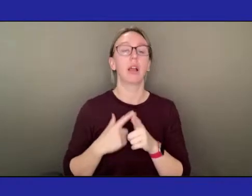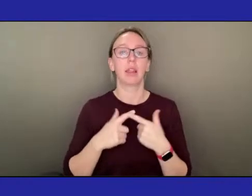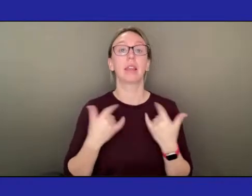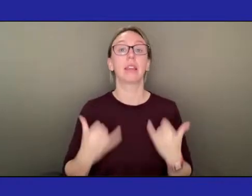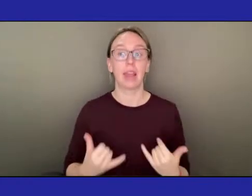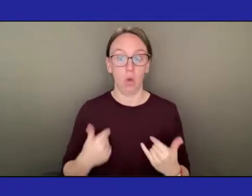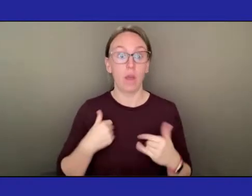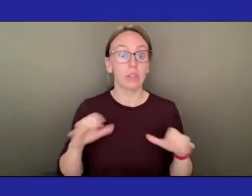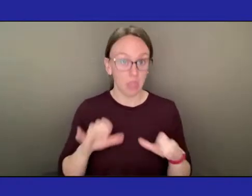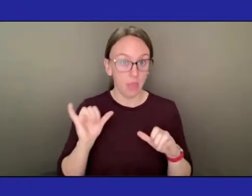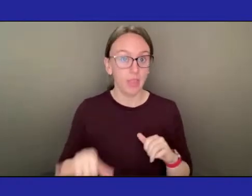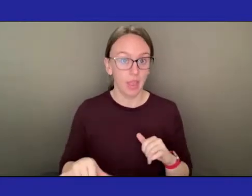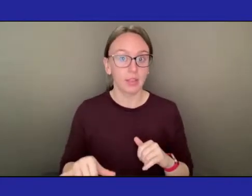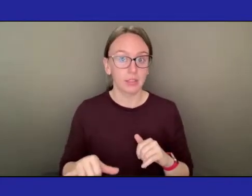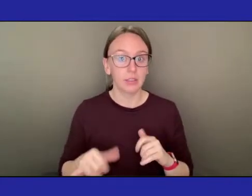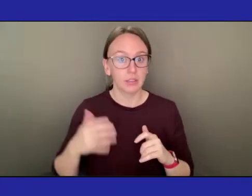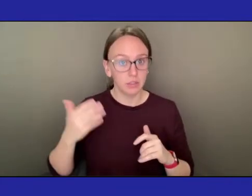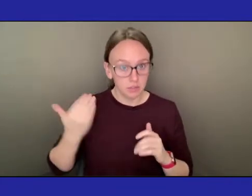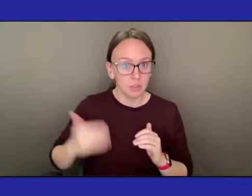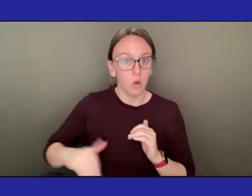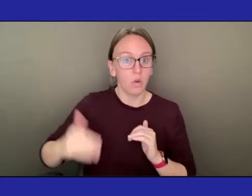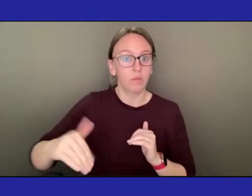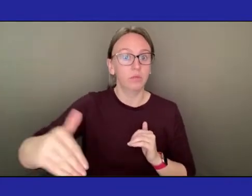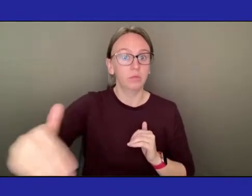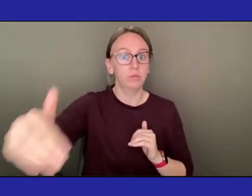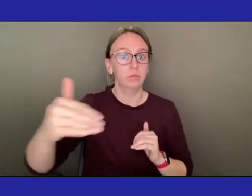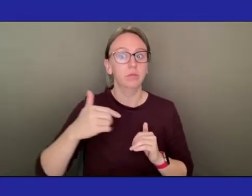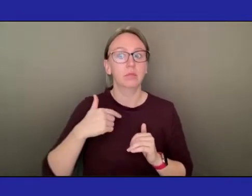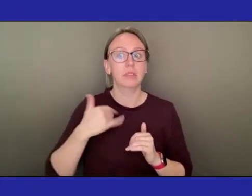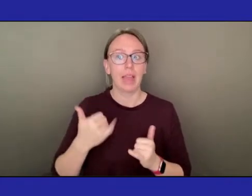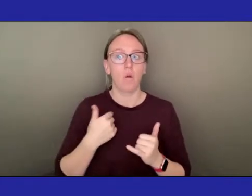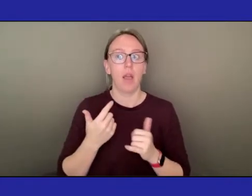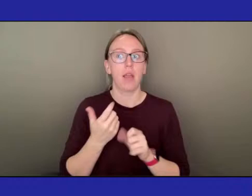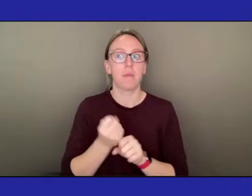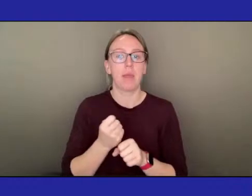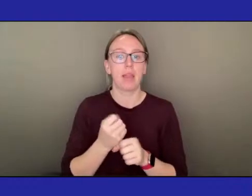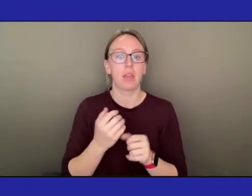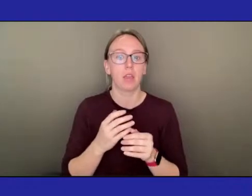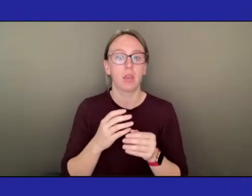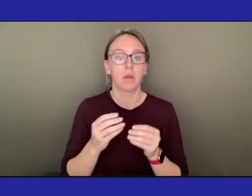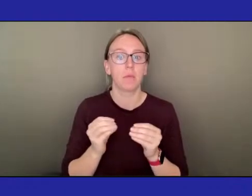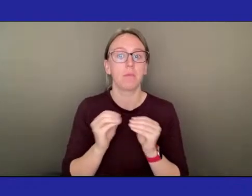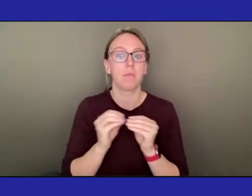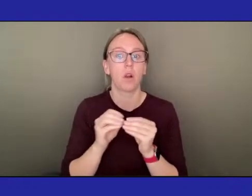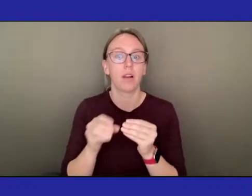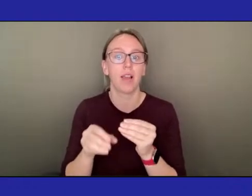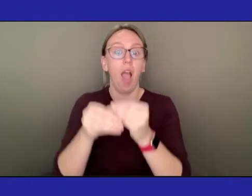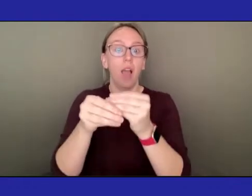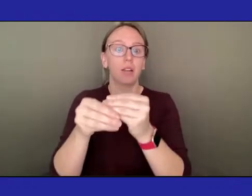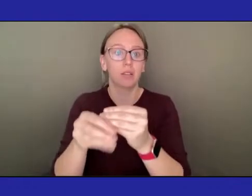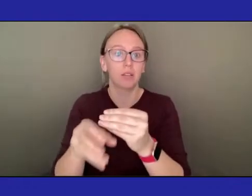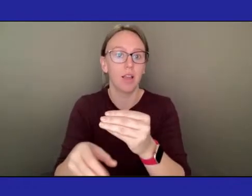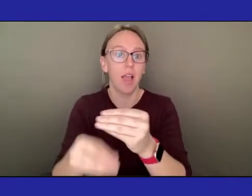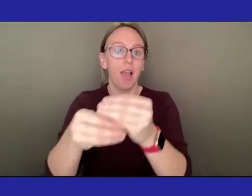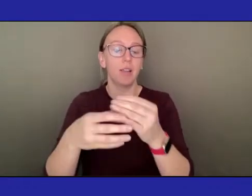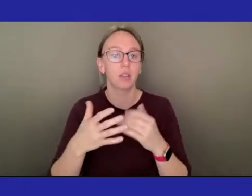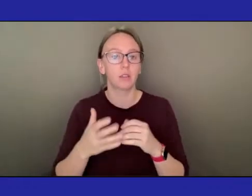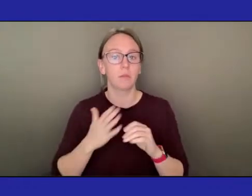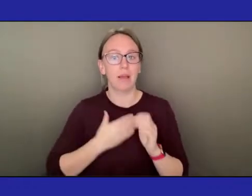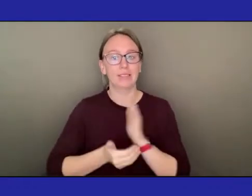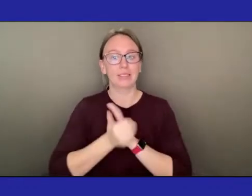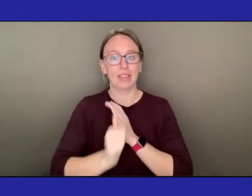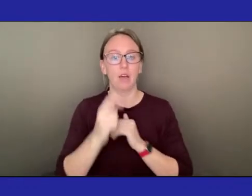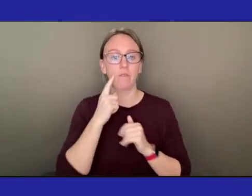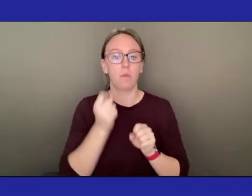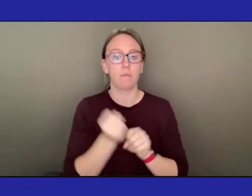it, periodically I make some new leap into doing something that makes it easier for me. But it never